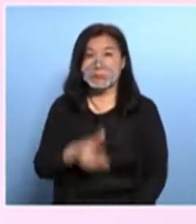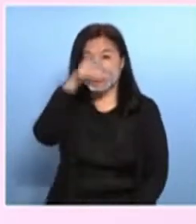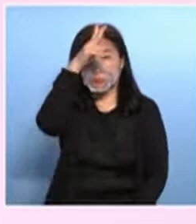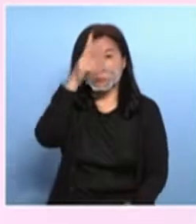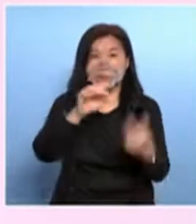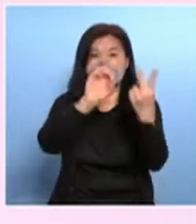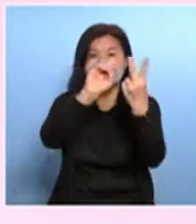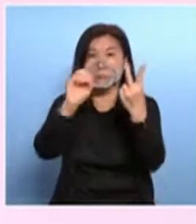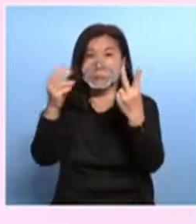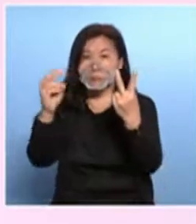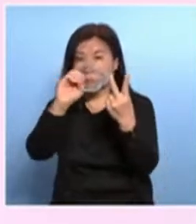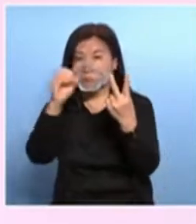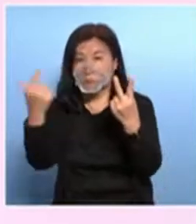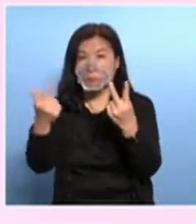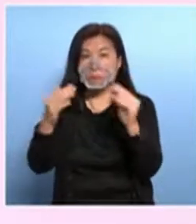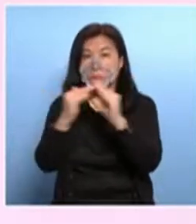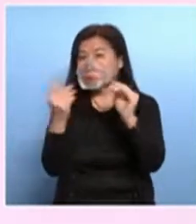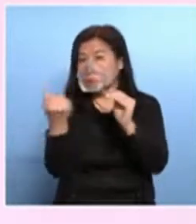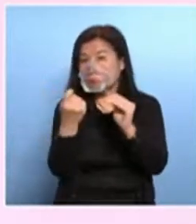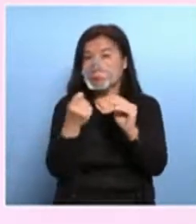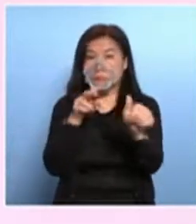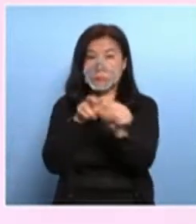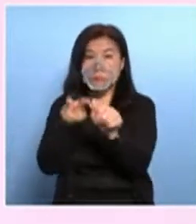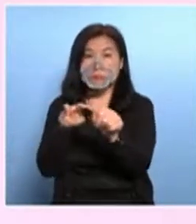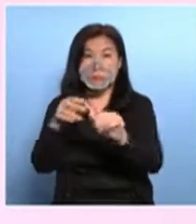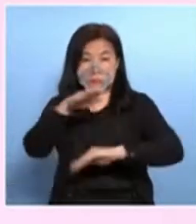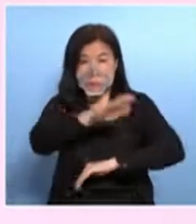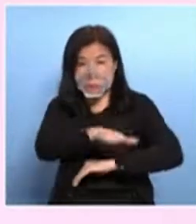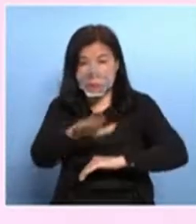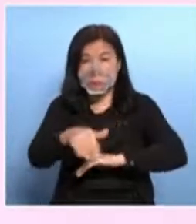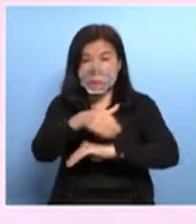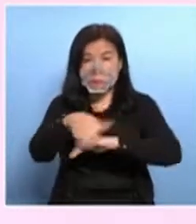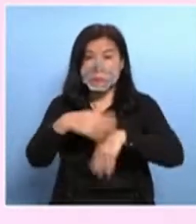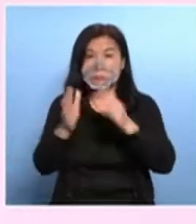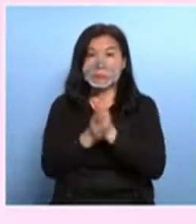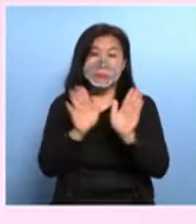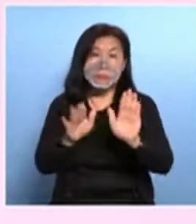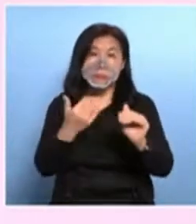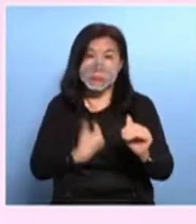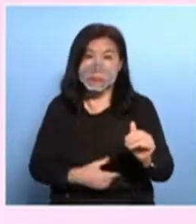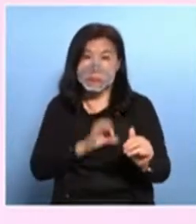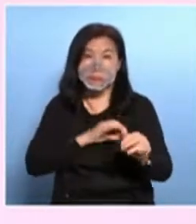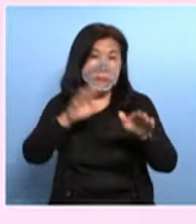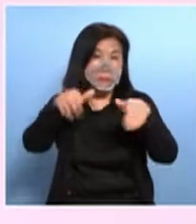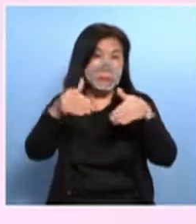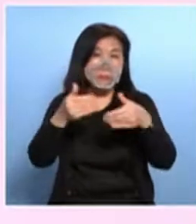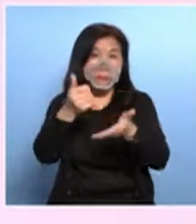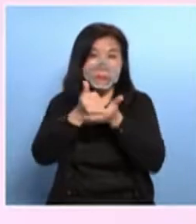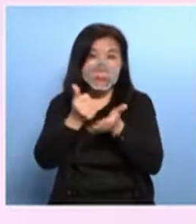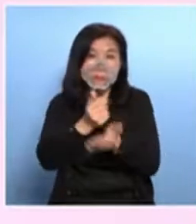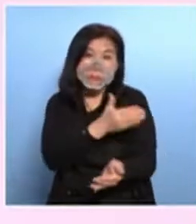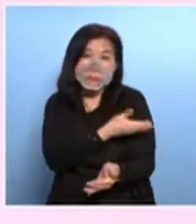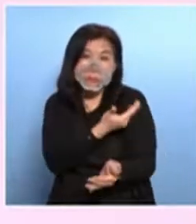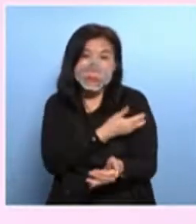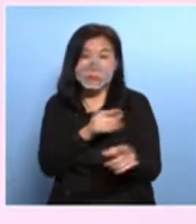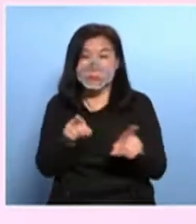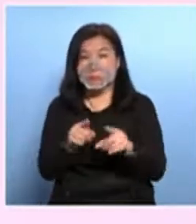users with a swallowing problem. Neighborhood Support Childcare Project. Under the Neighborhood Support Childcare Project launched in